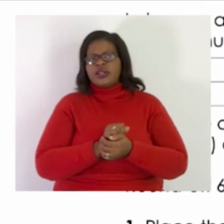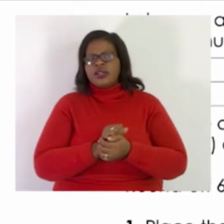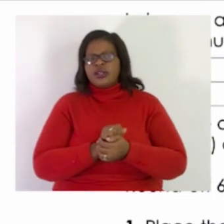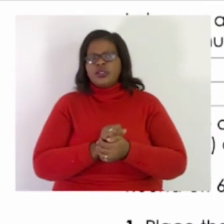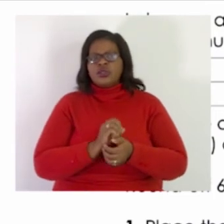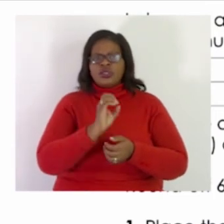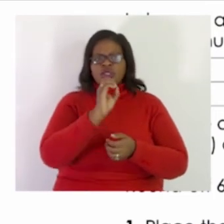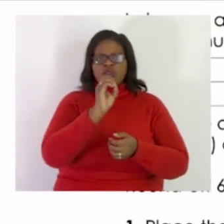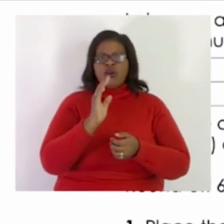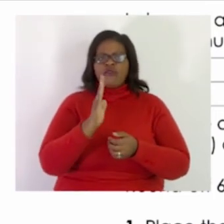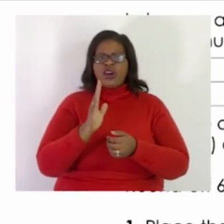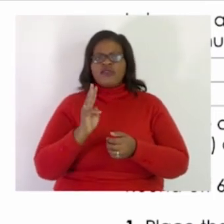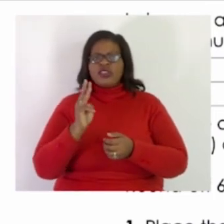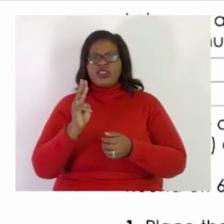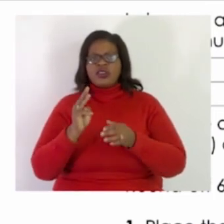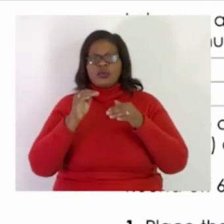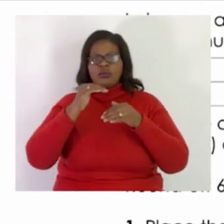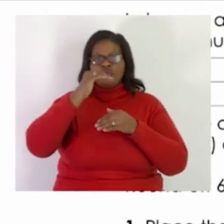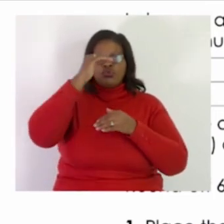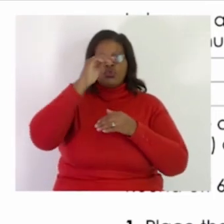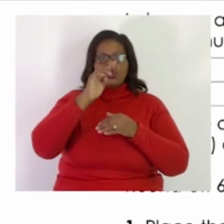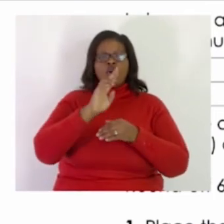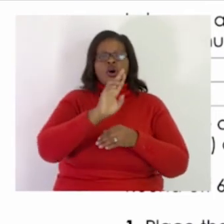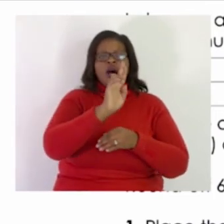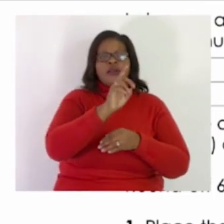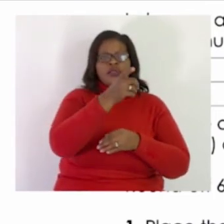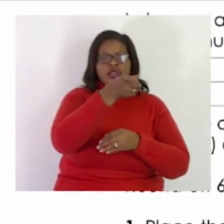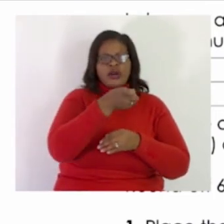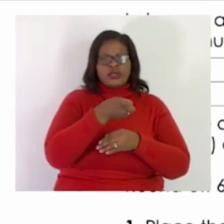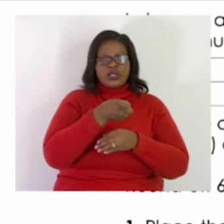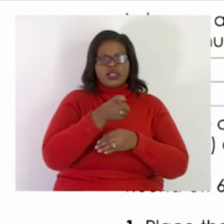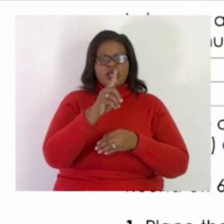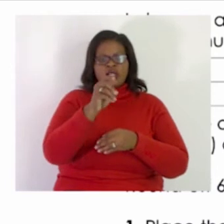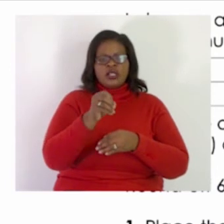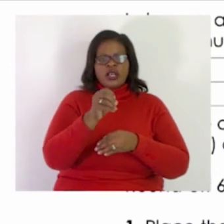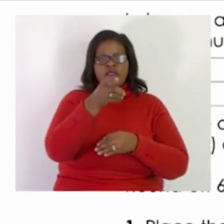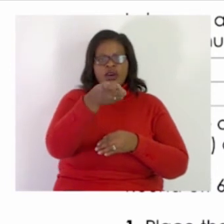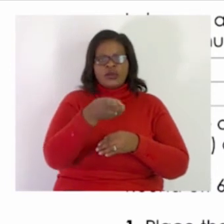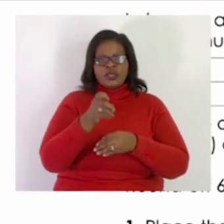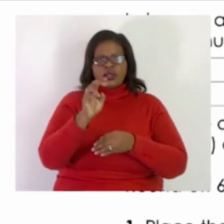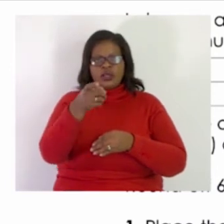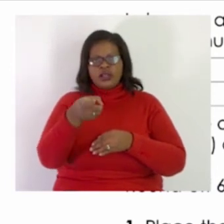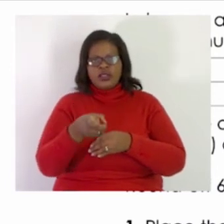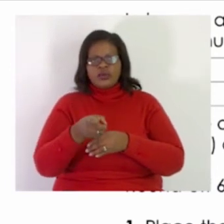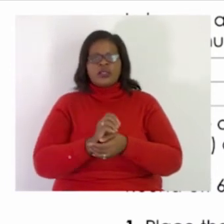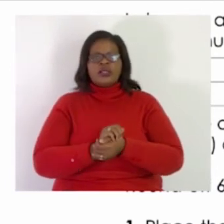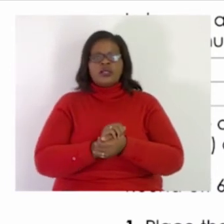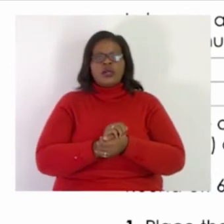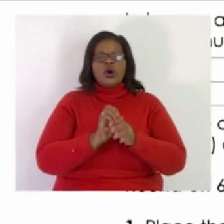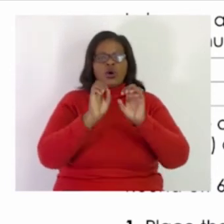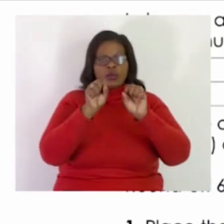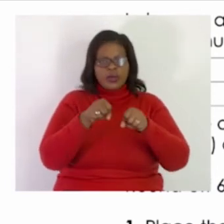5, and at 3, meaning at 100,000, 10,000, and 1,000. So the capital